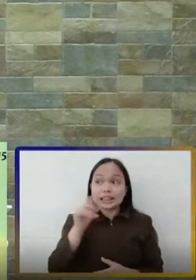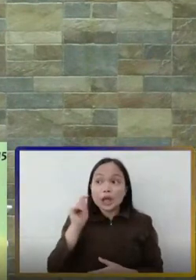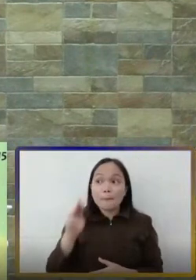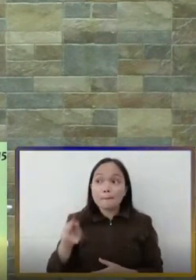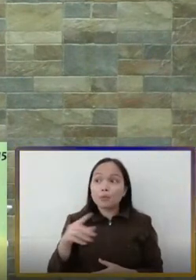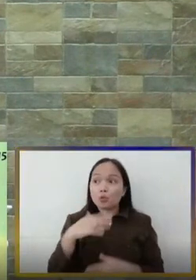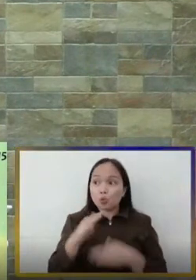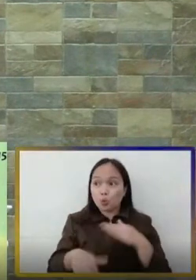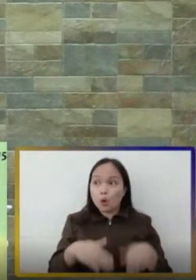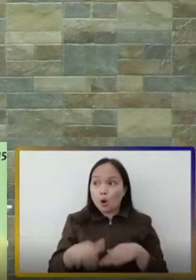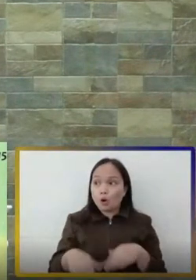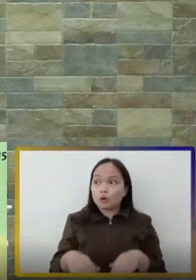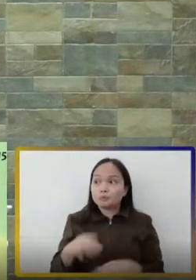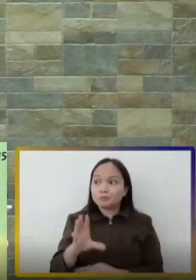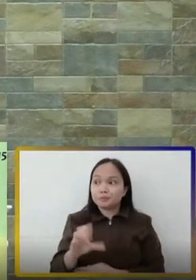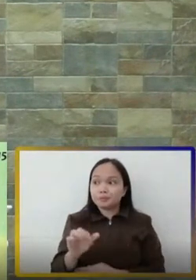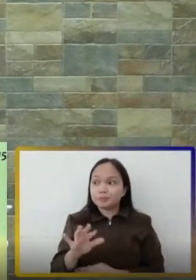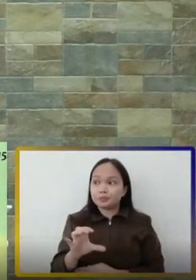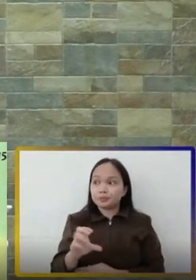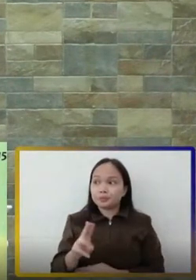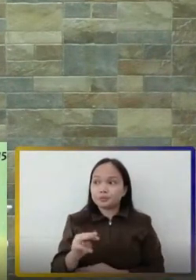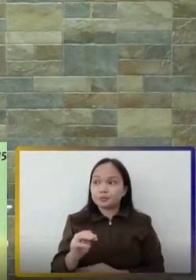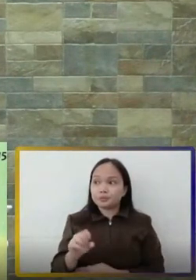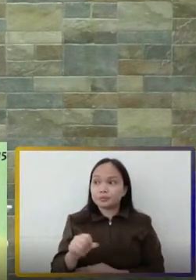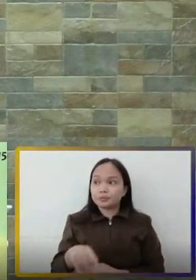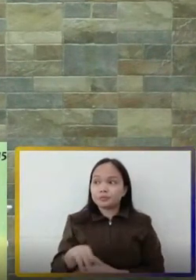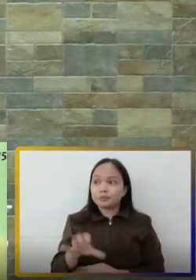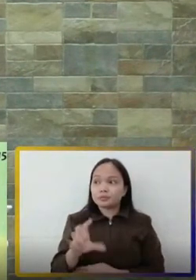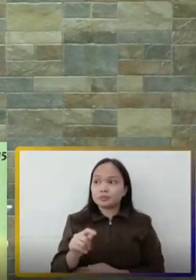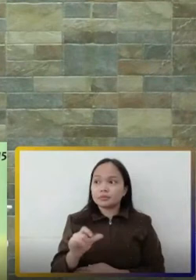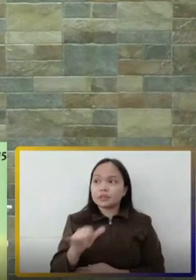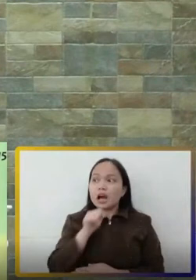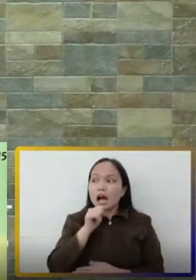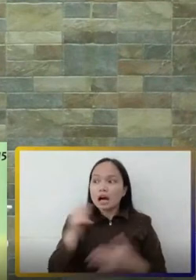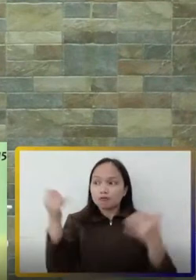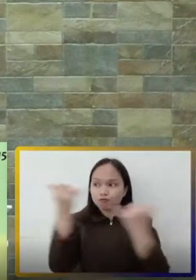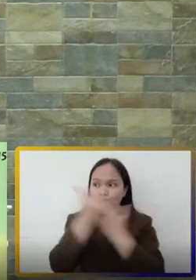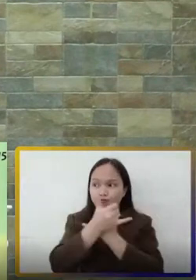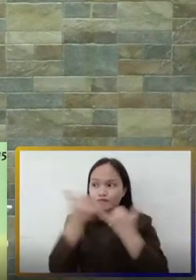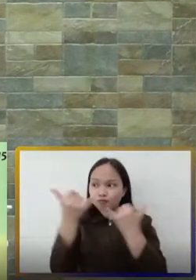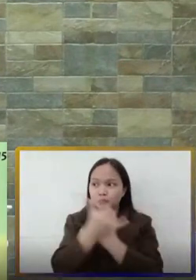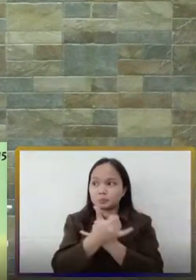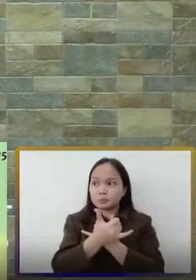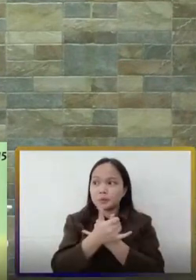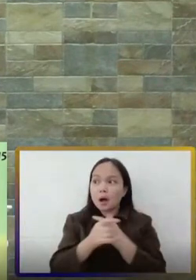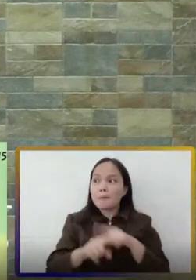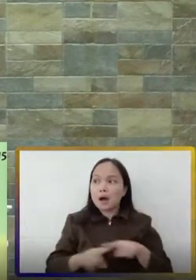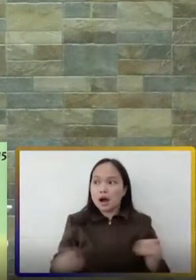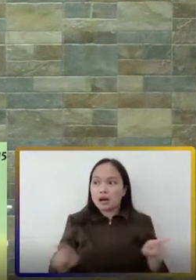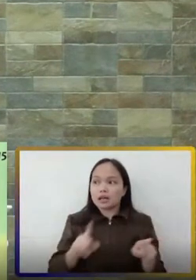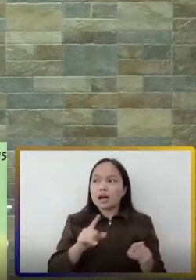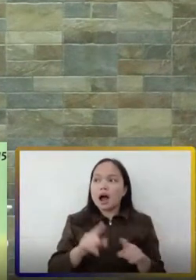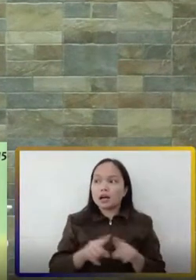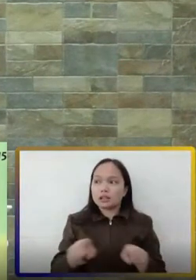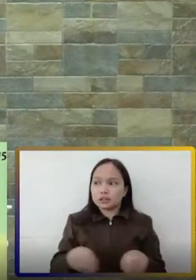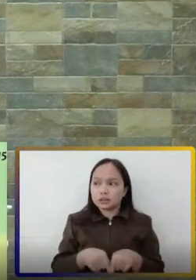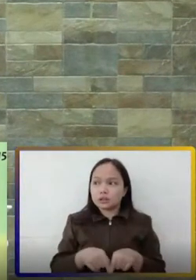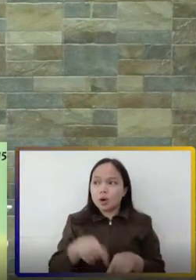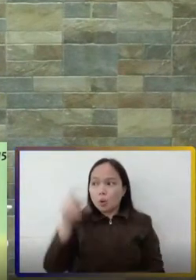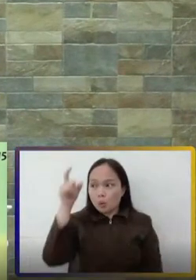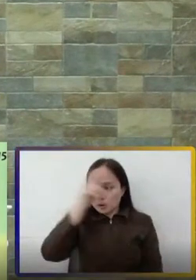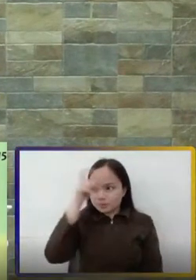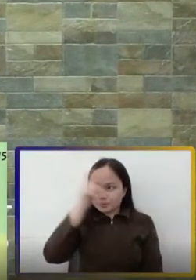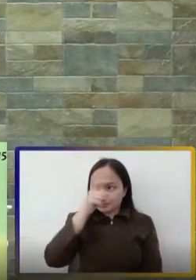Circumspectly. Not as what? Fools. But as wise. You see the comparison